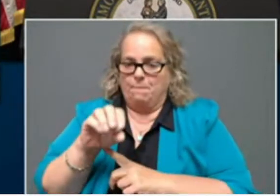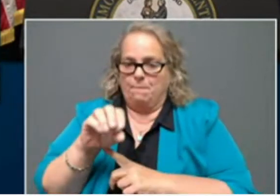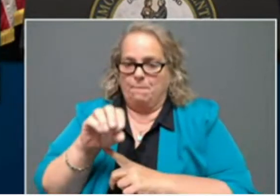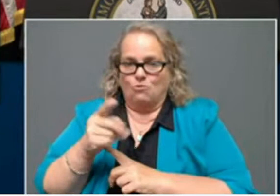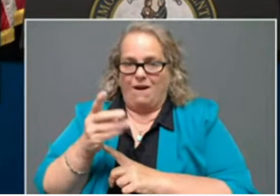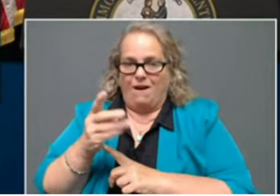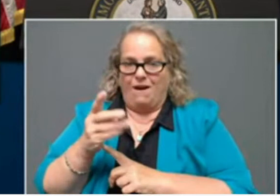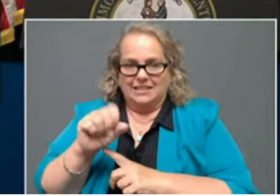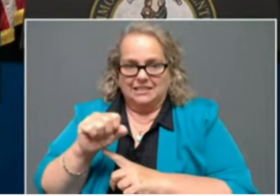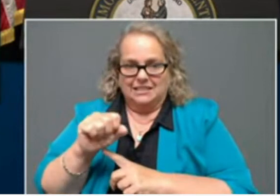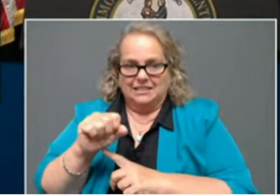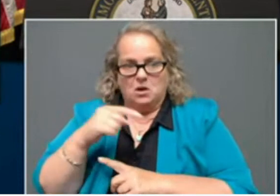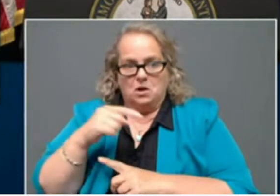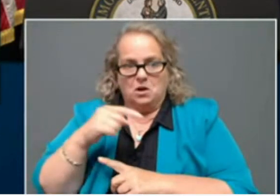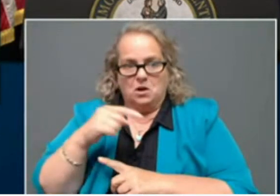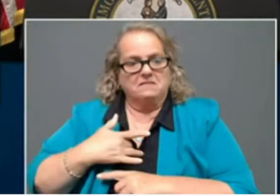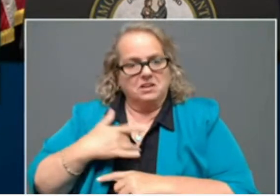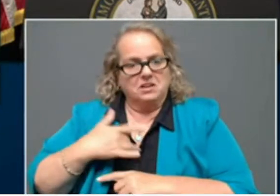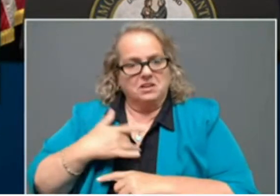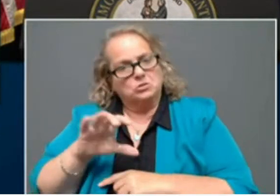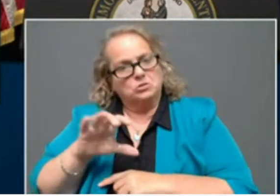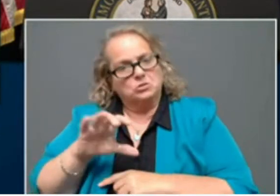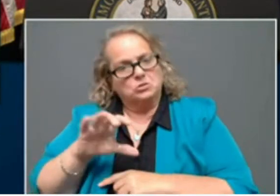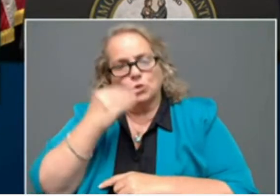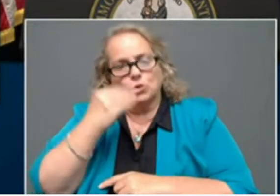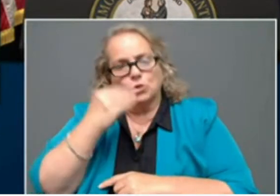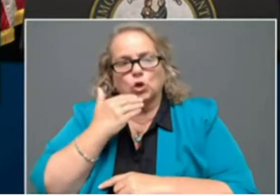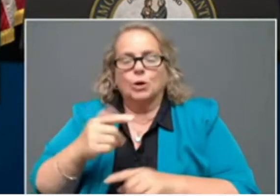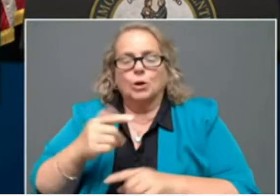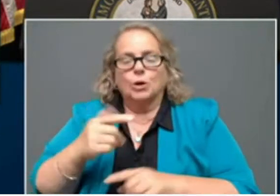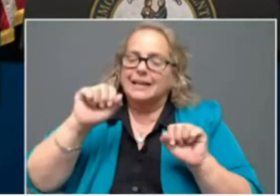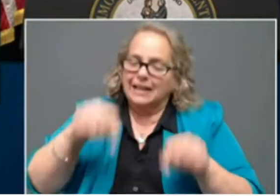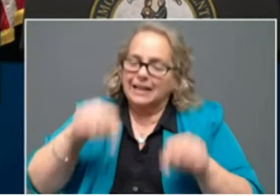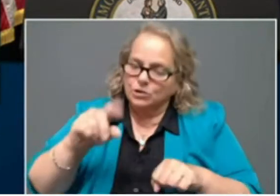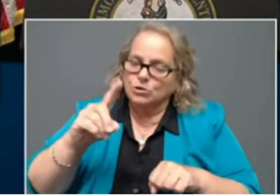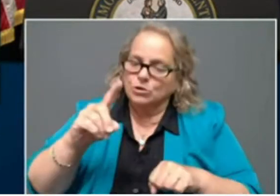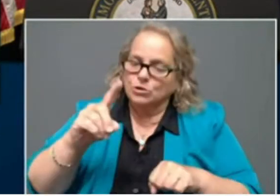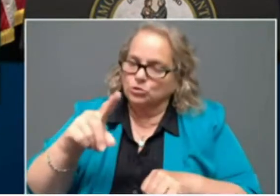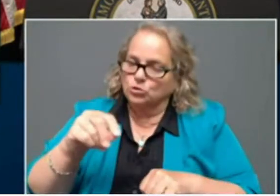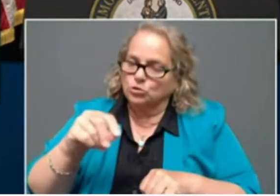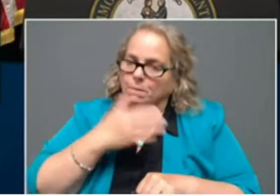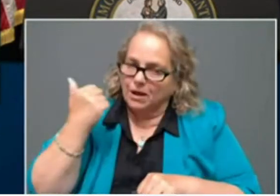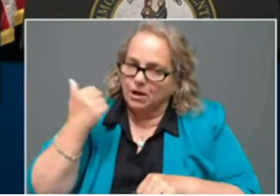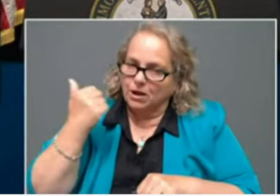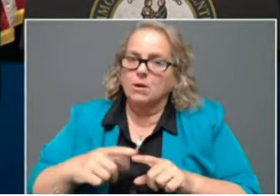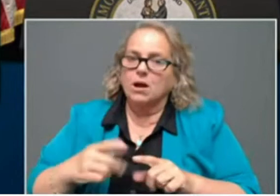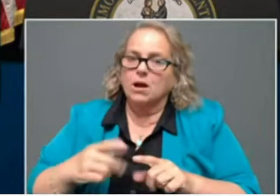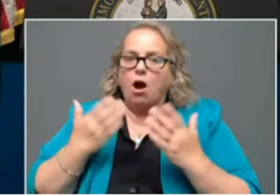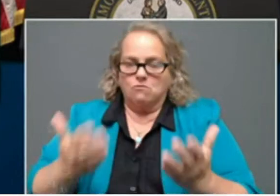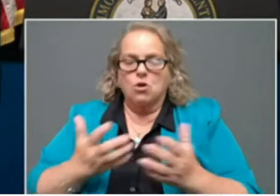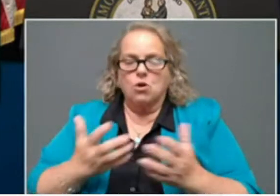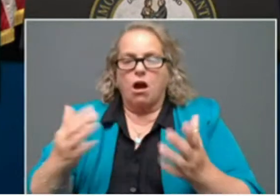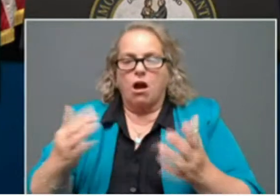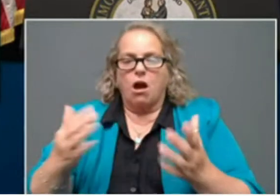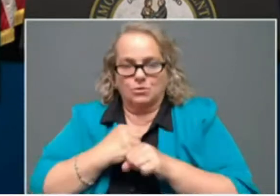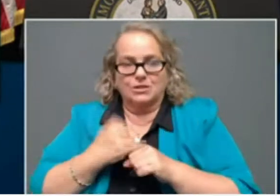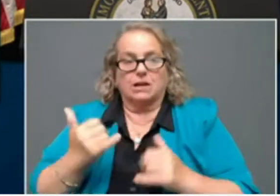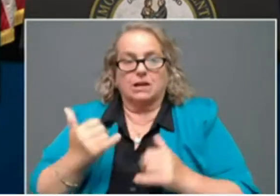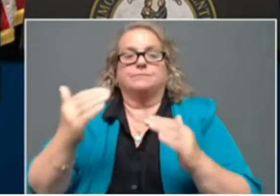we are doing fairly well, though need to do better, but offer a significant amount of protection. Let's go to the next